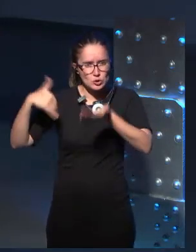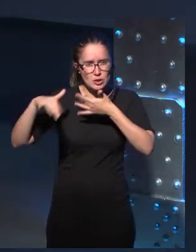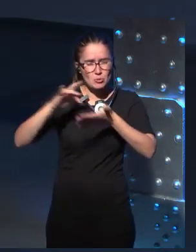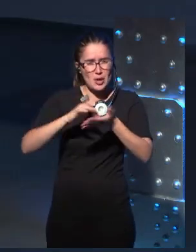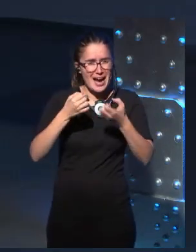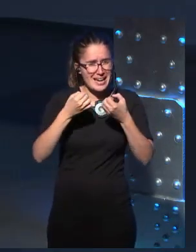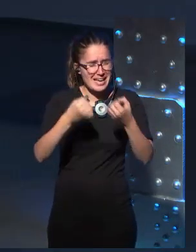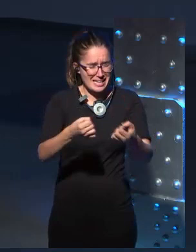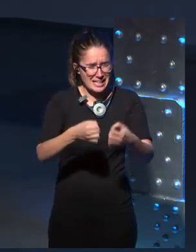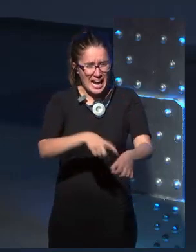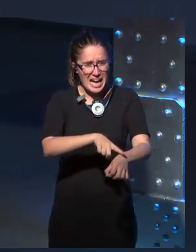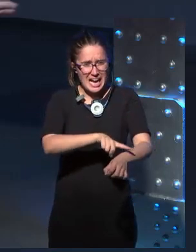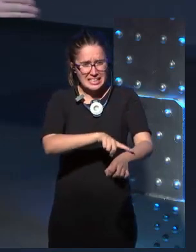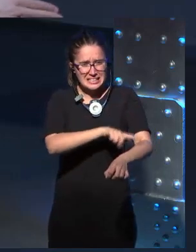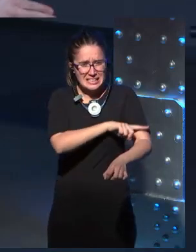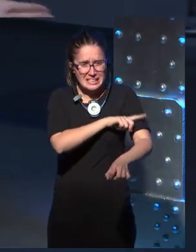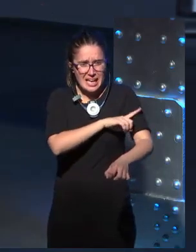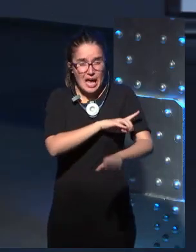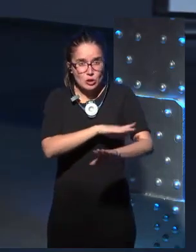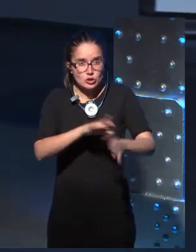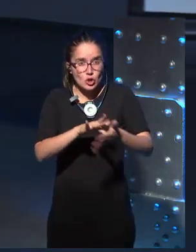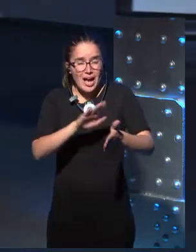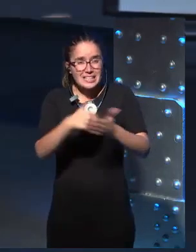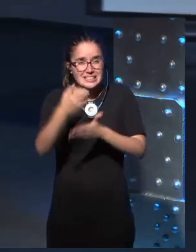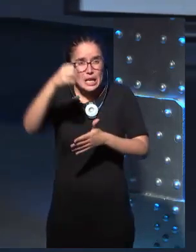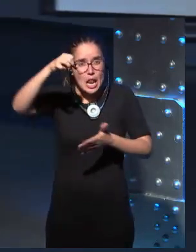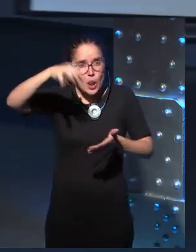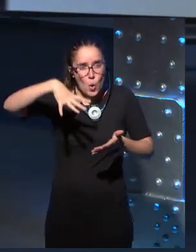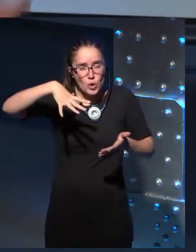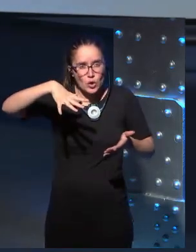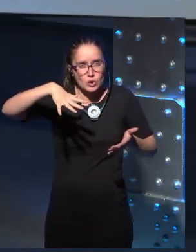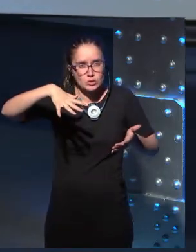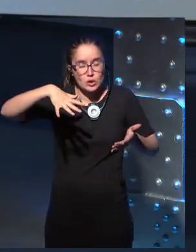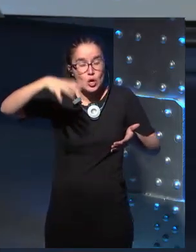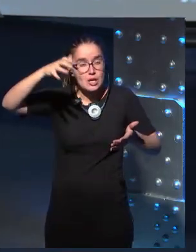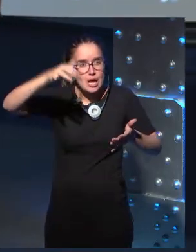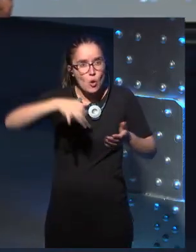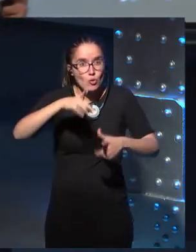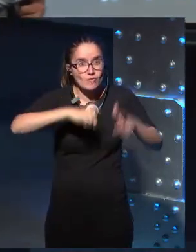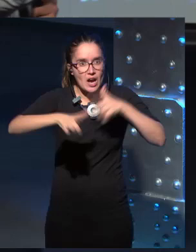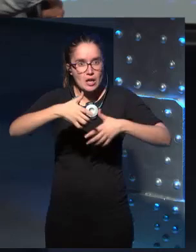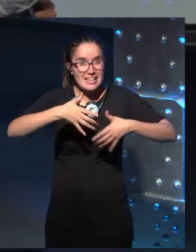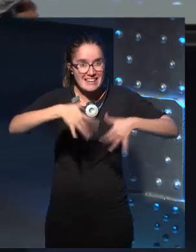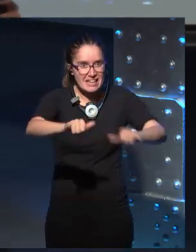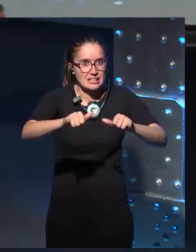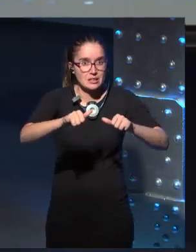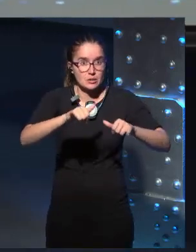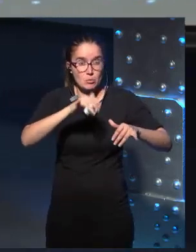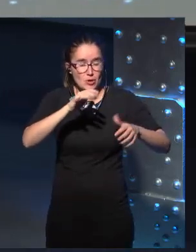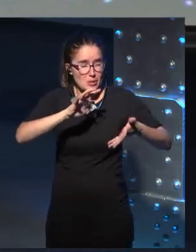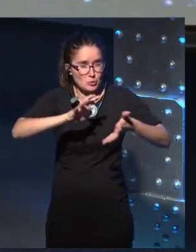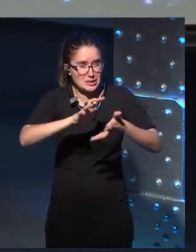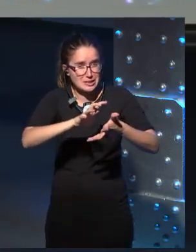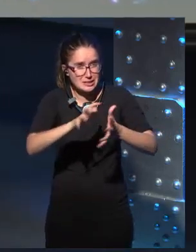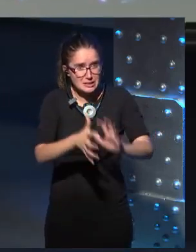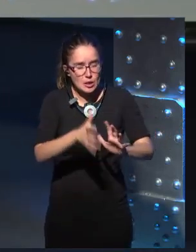energy that even light should not be able to travel. If you try to get some light through a wall,